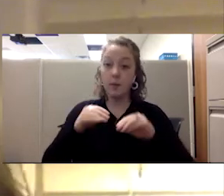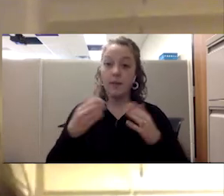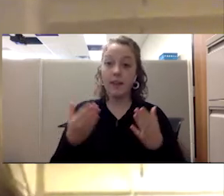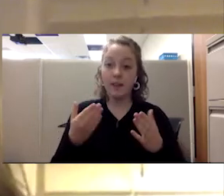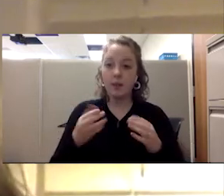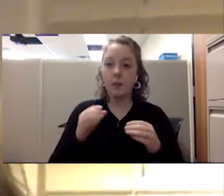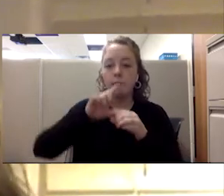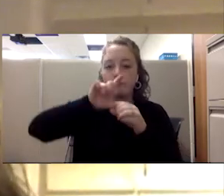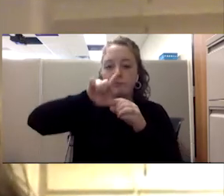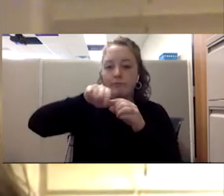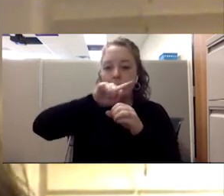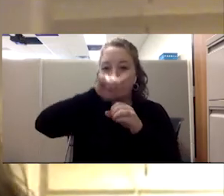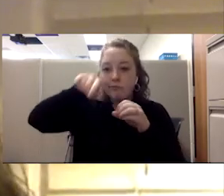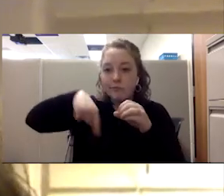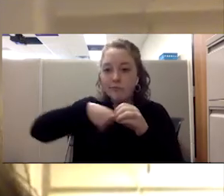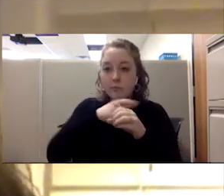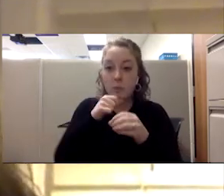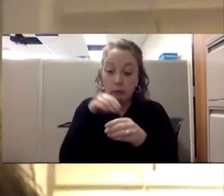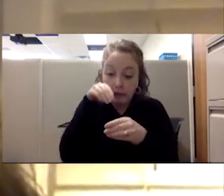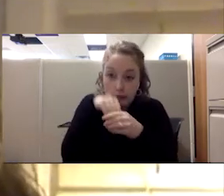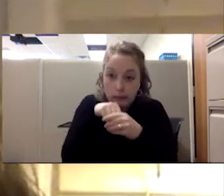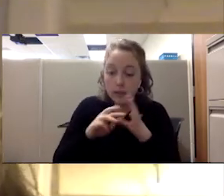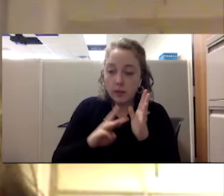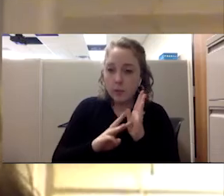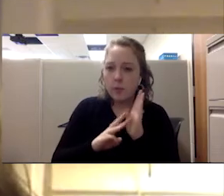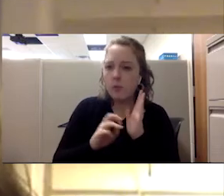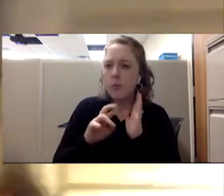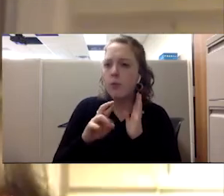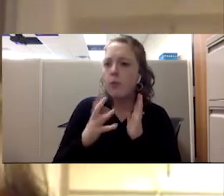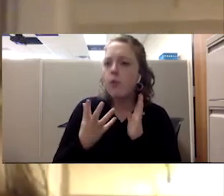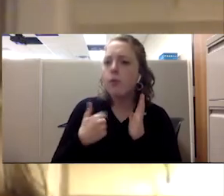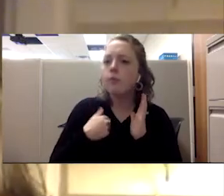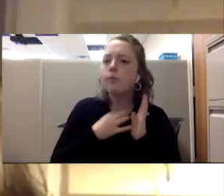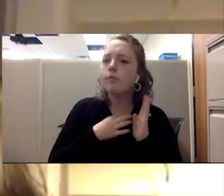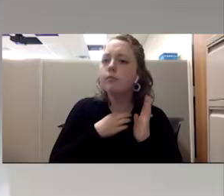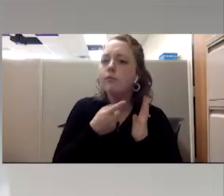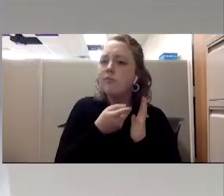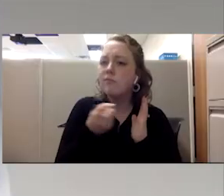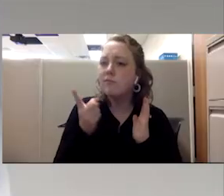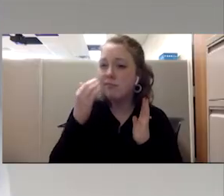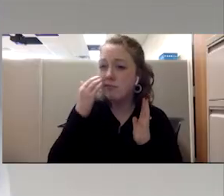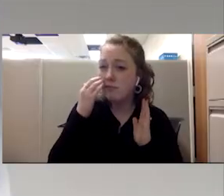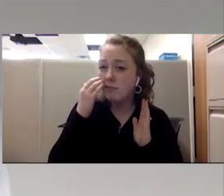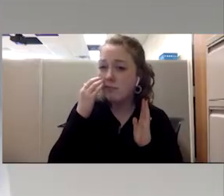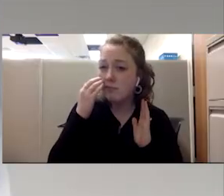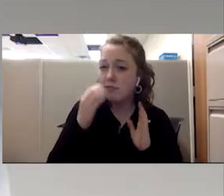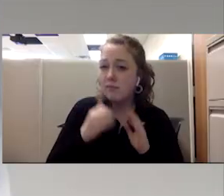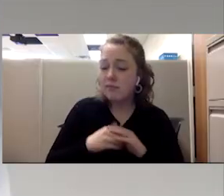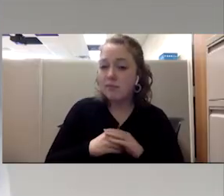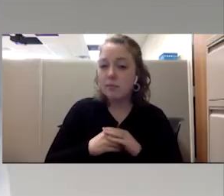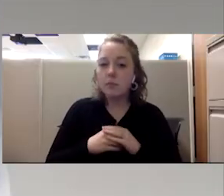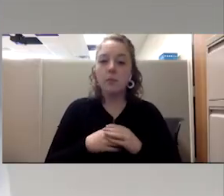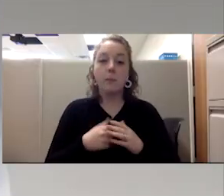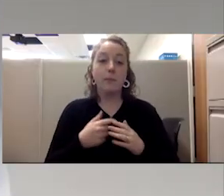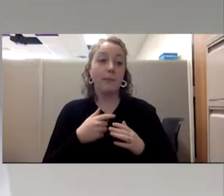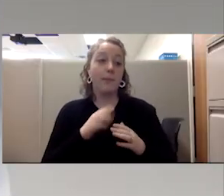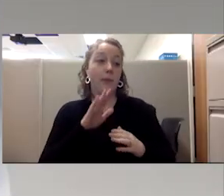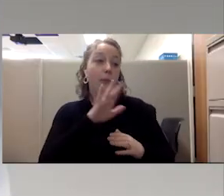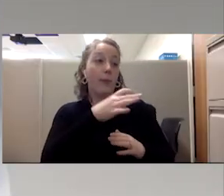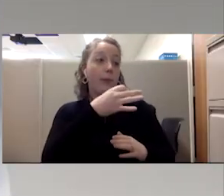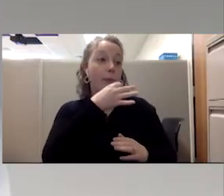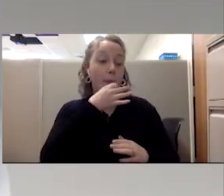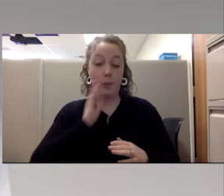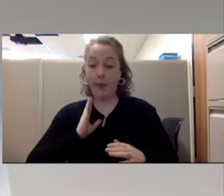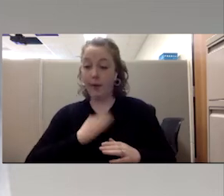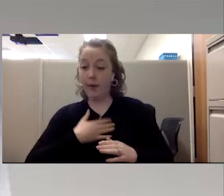Waco, or what's? If anybody has info on that, I'd love to hear it. I think I would have to introduce your experts to our